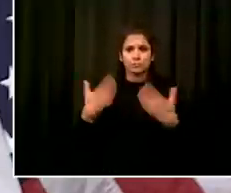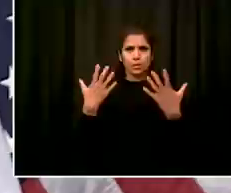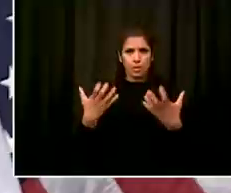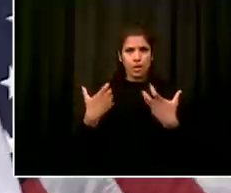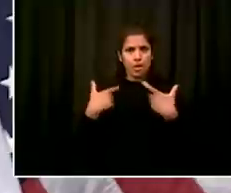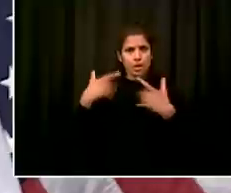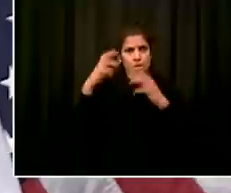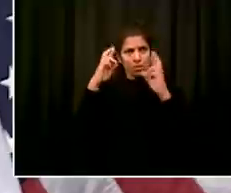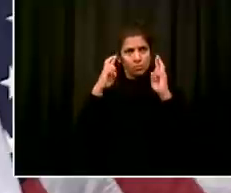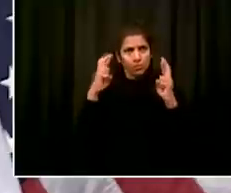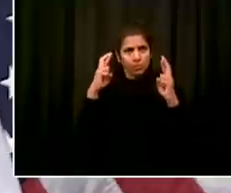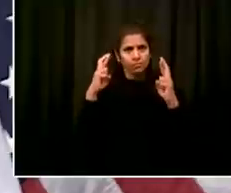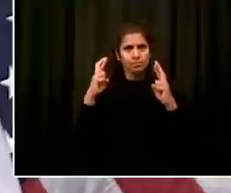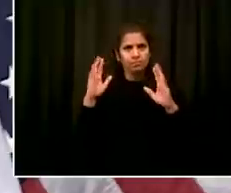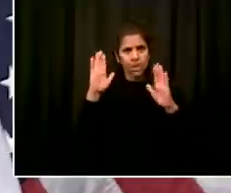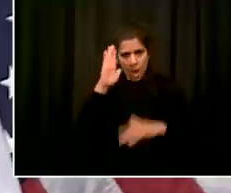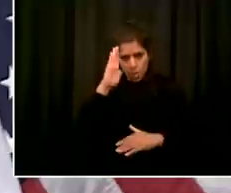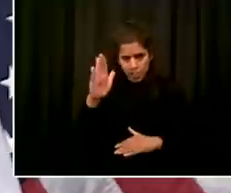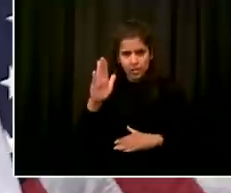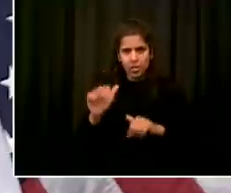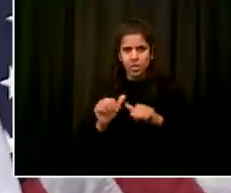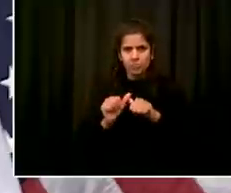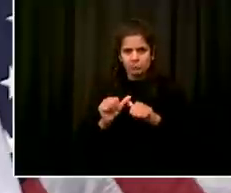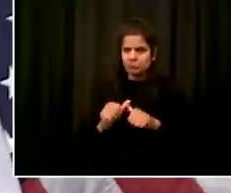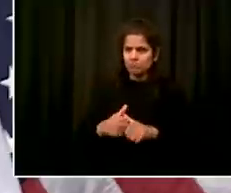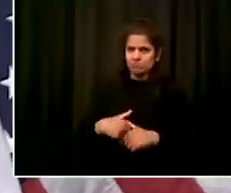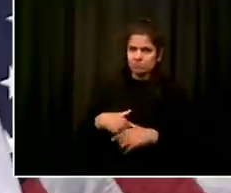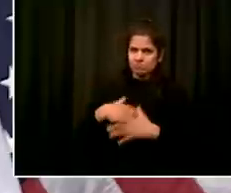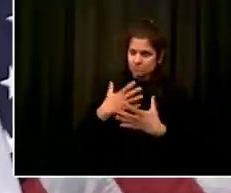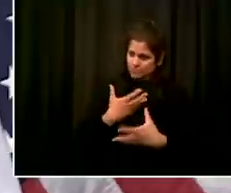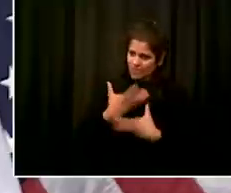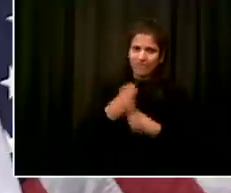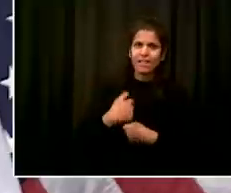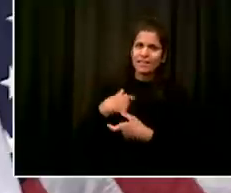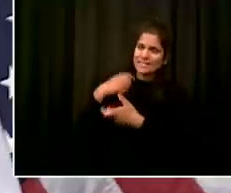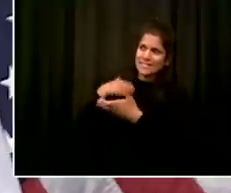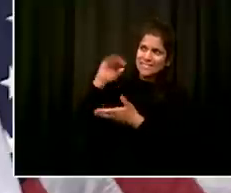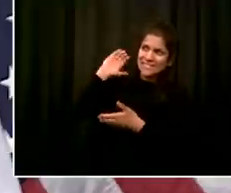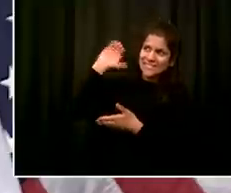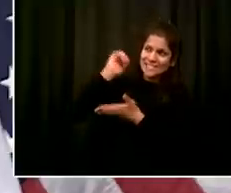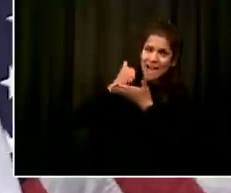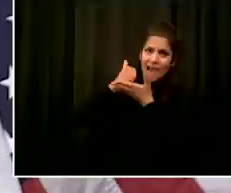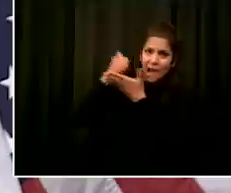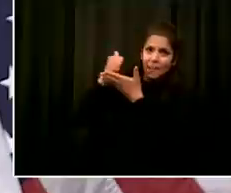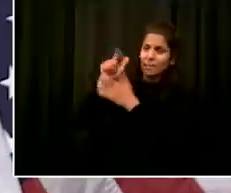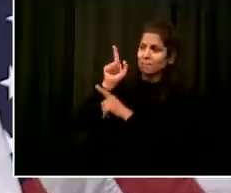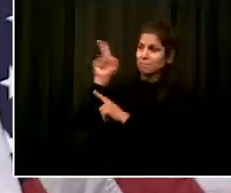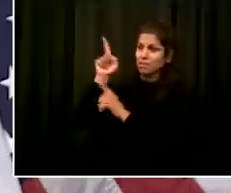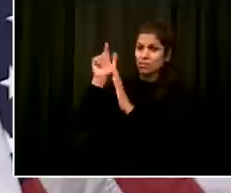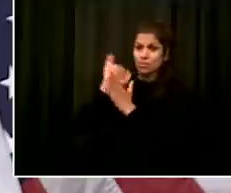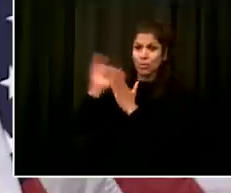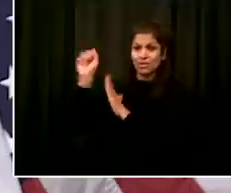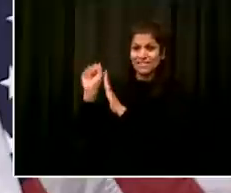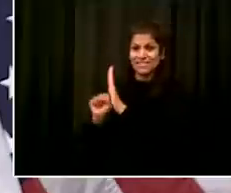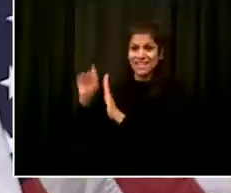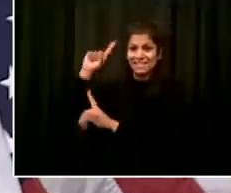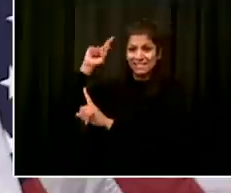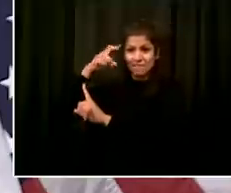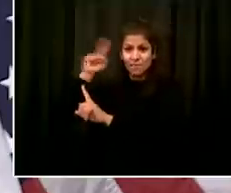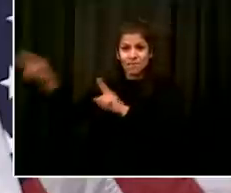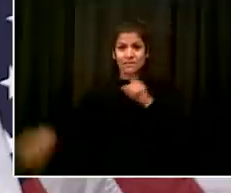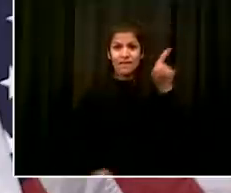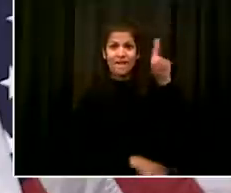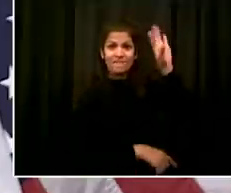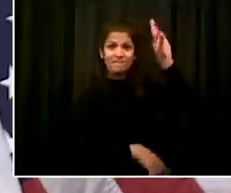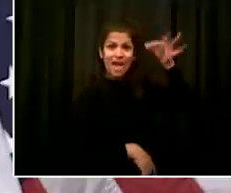last resort, but we've got to have some resources of some kind, or else we will not be able to provide services and we will not be able to support our young people the way